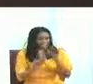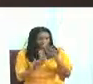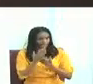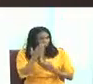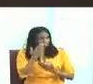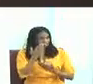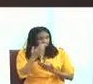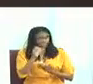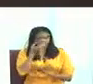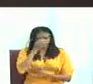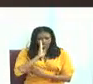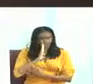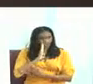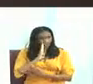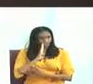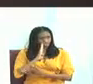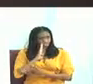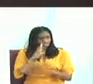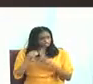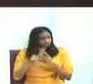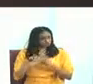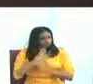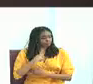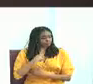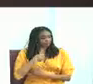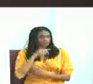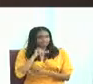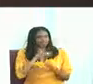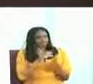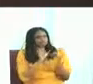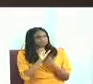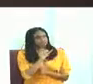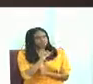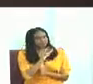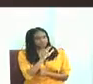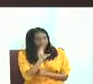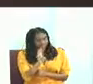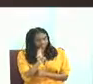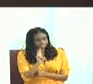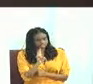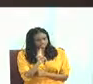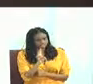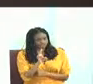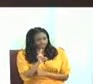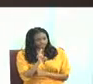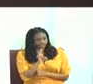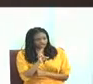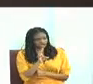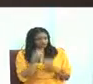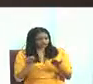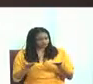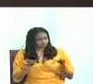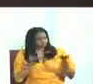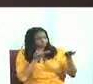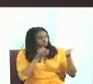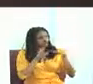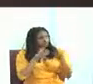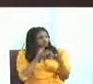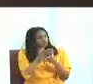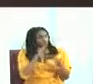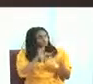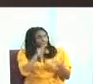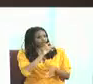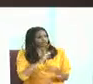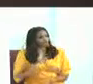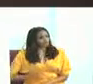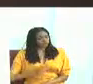is upon me. This is Ezekiel 37. And he carried me out in the spirit of the Lord. And